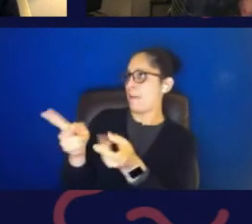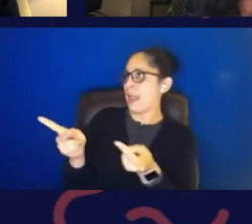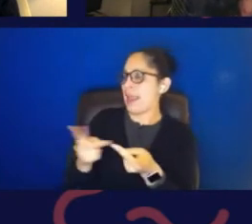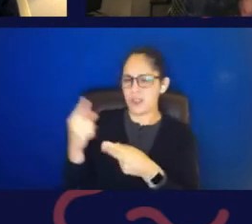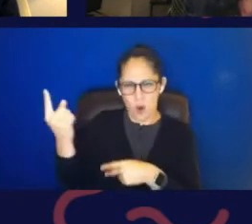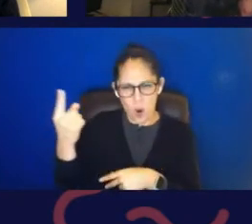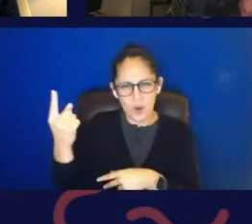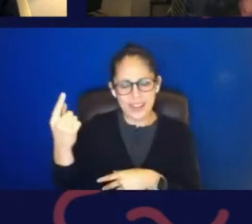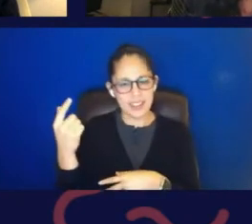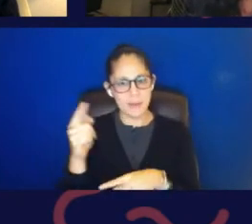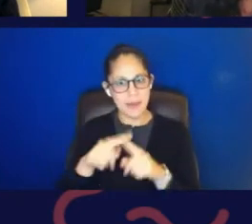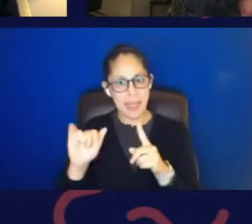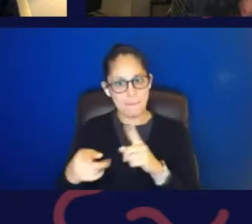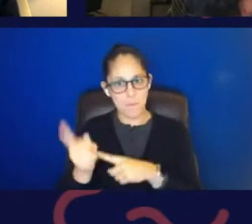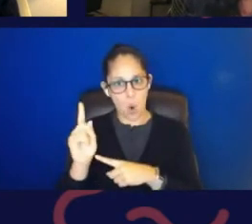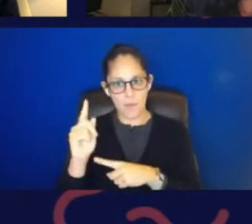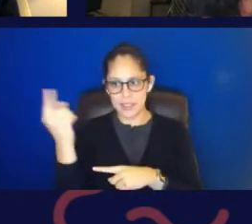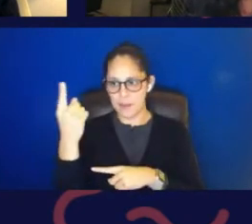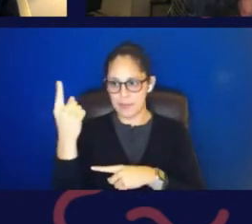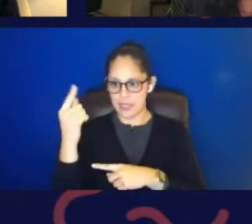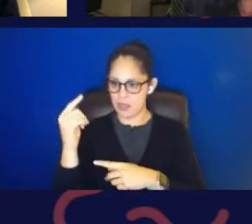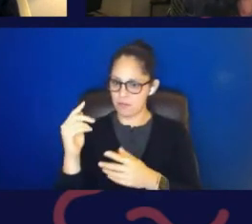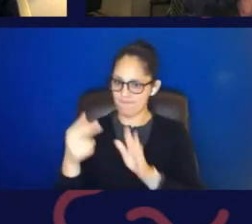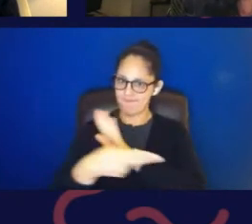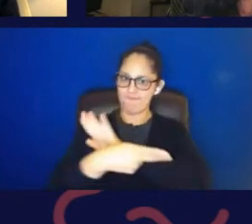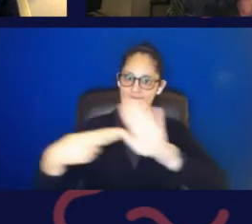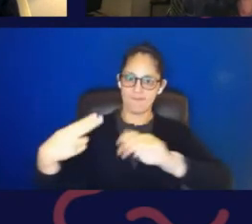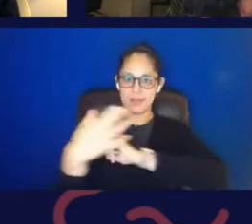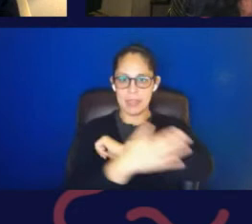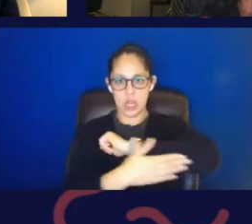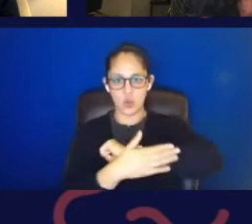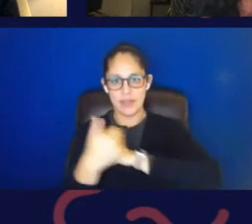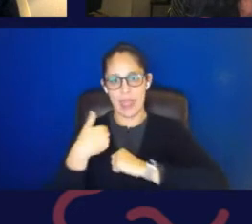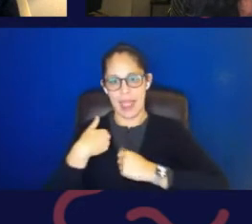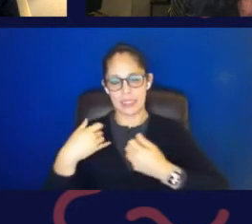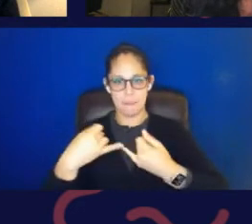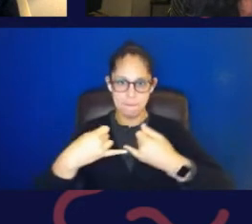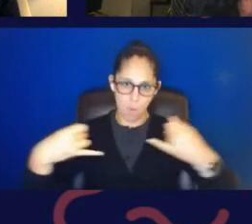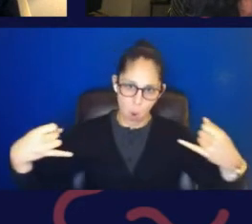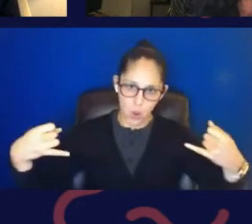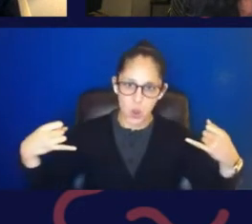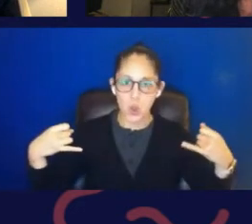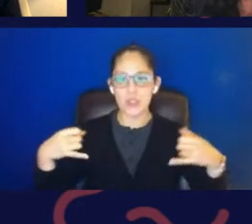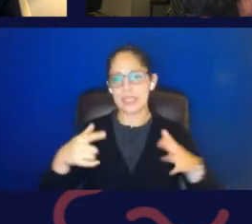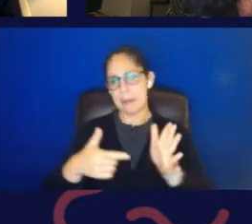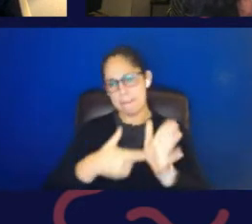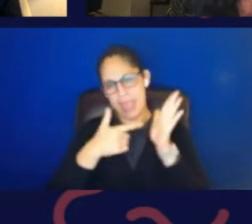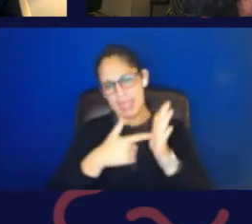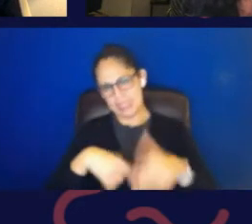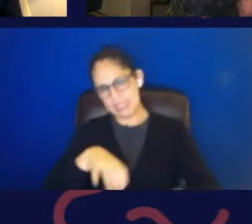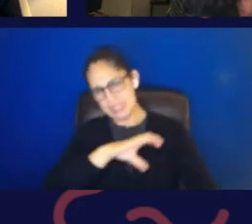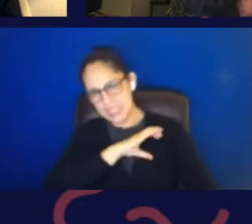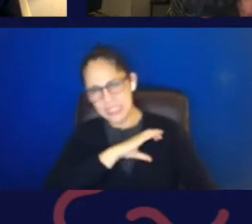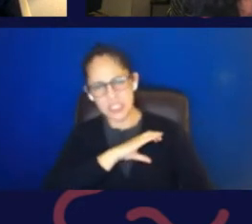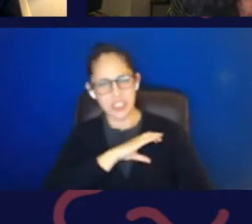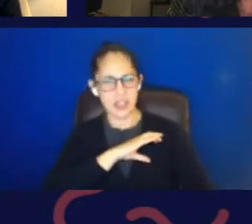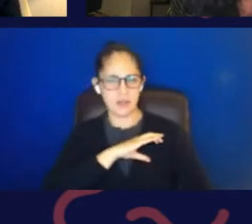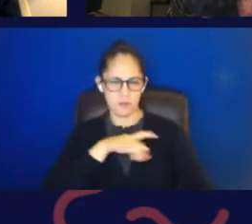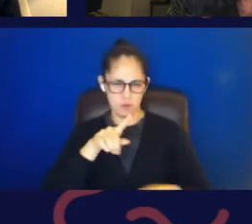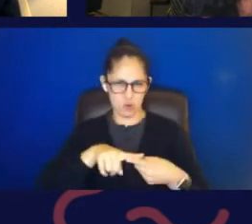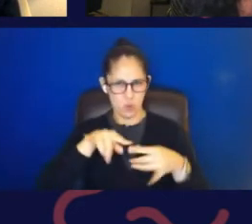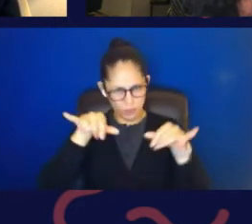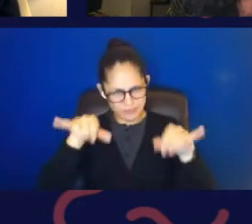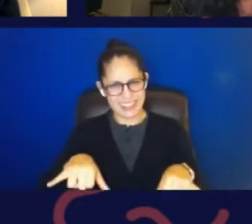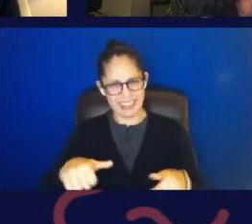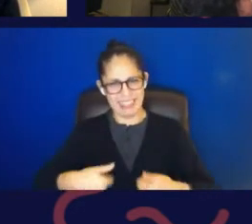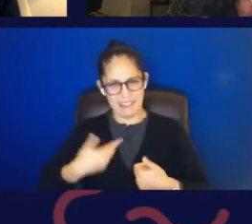that something becomes a country, a thing with borders, a thing that demands citizenship, that the problems begin. I think so much often about